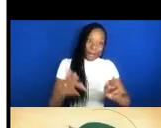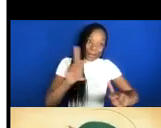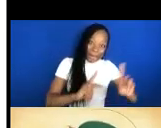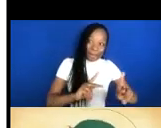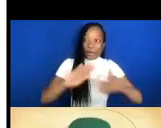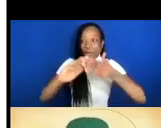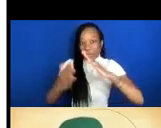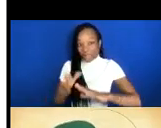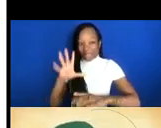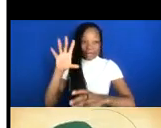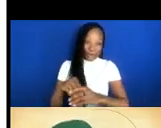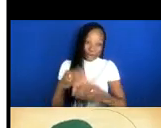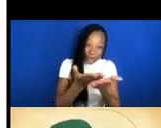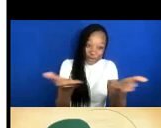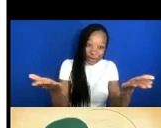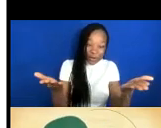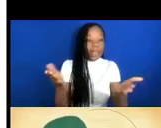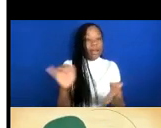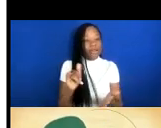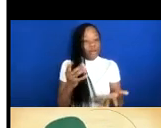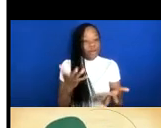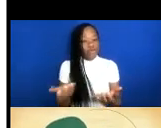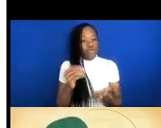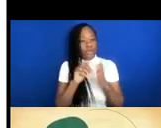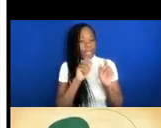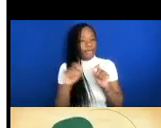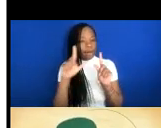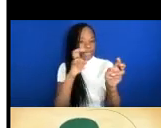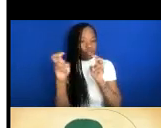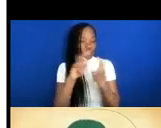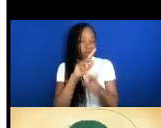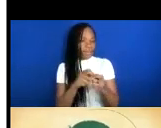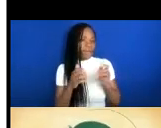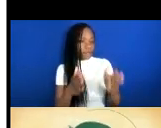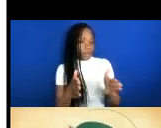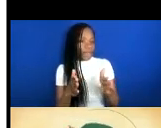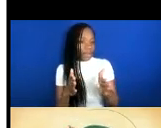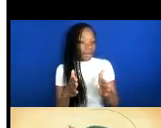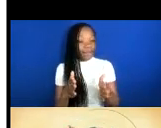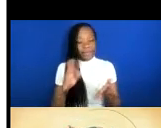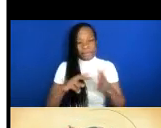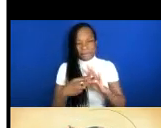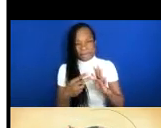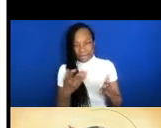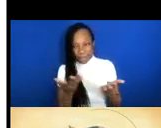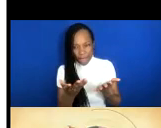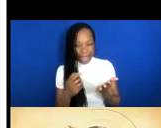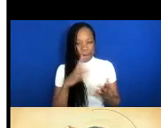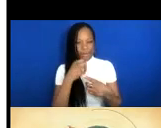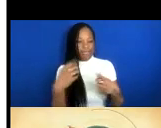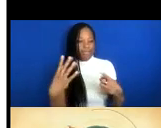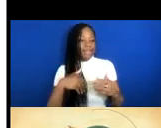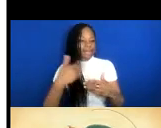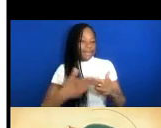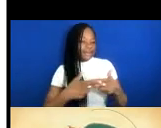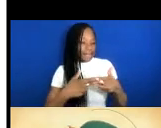you and that reframe the issue in a particular way. And what I mean by that, I'll say a little bit more on the next